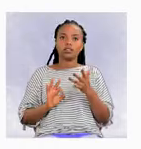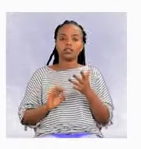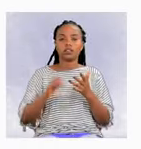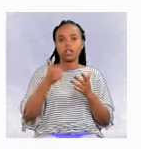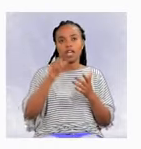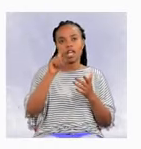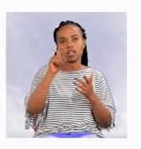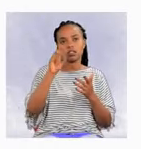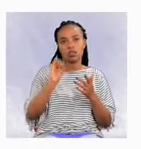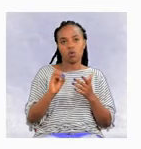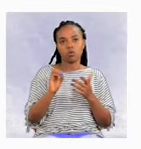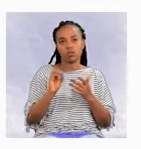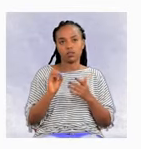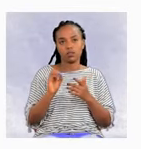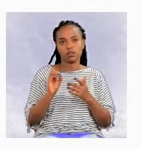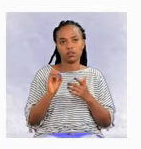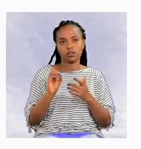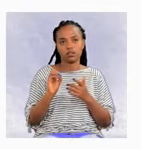ax naught